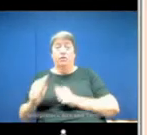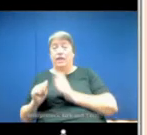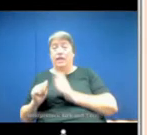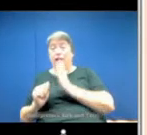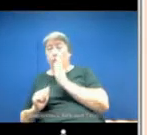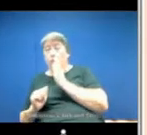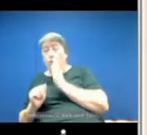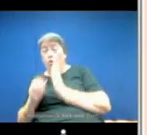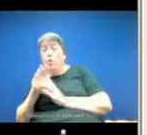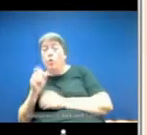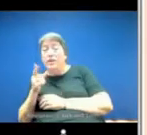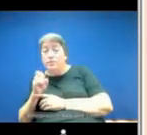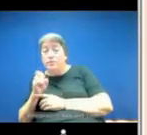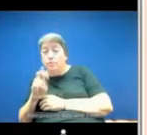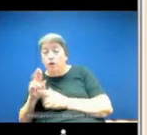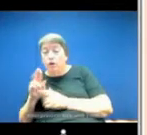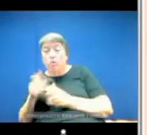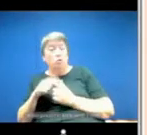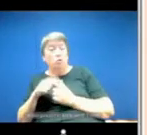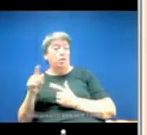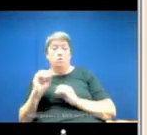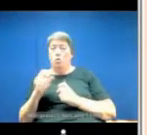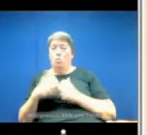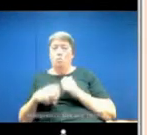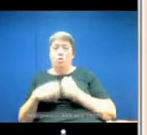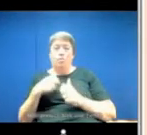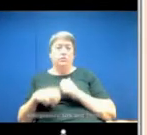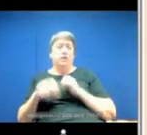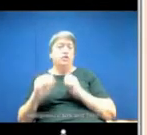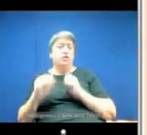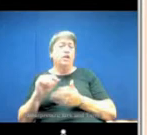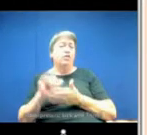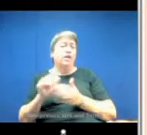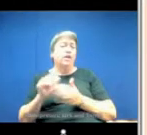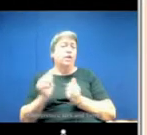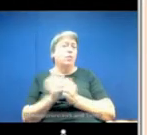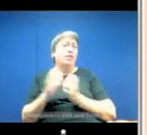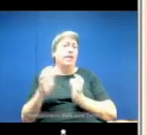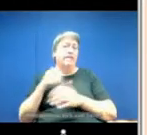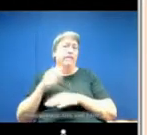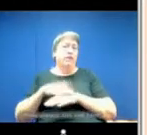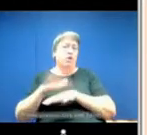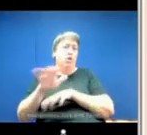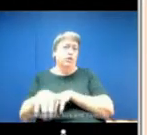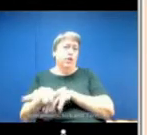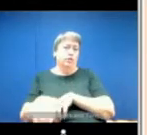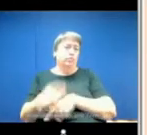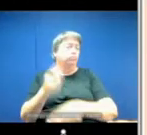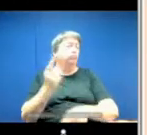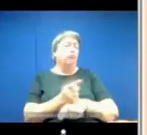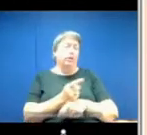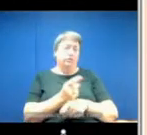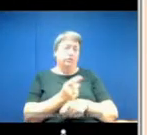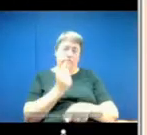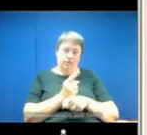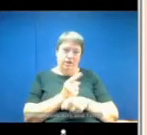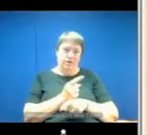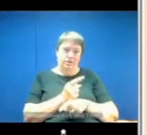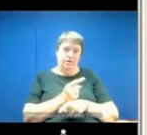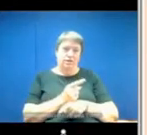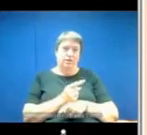therefore no problems, and it could be done without having it on the record. Right. Right. The recipient of